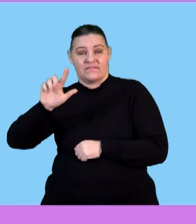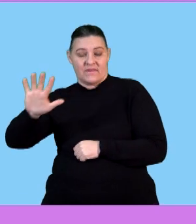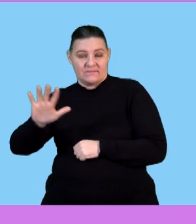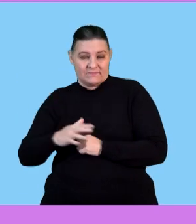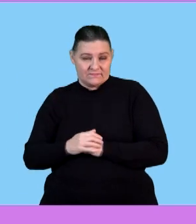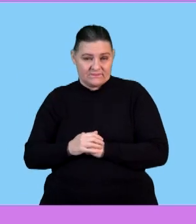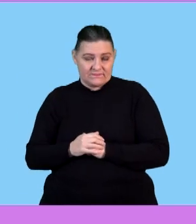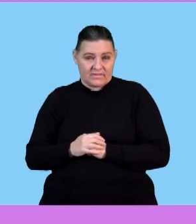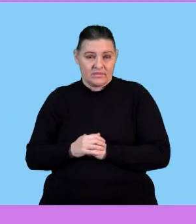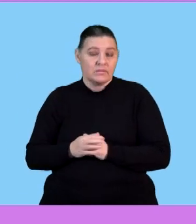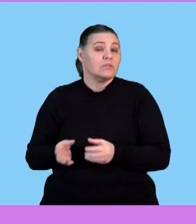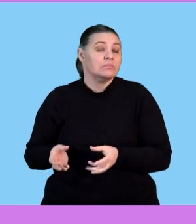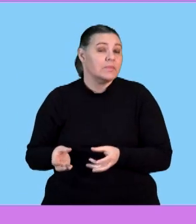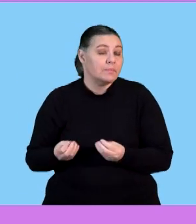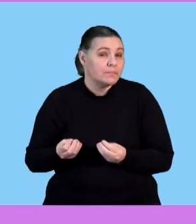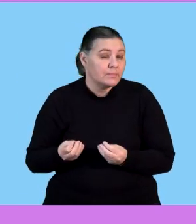2418.75, and I get